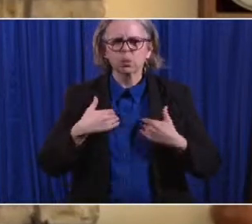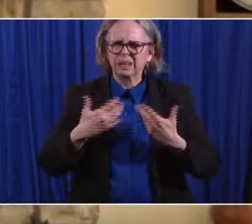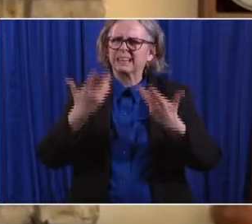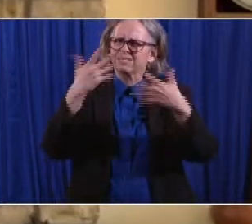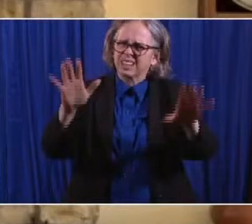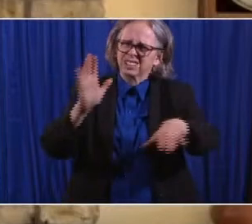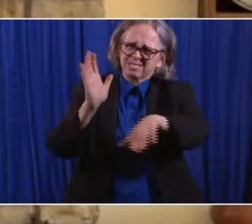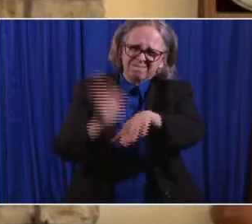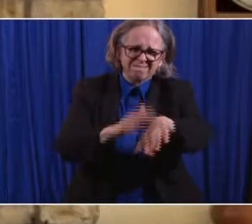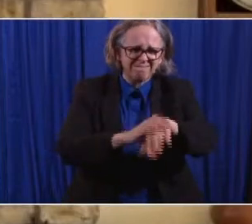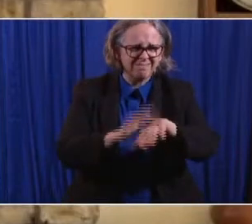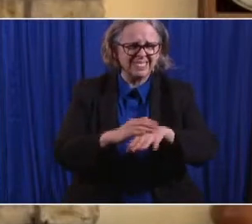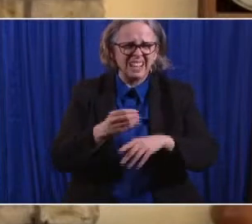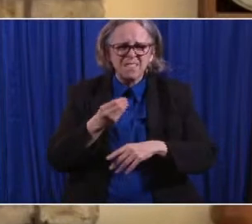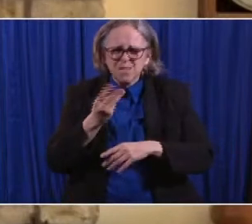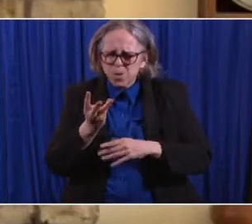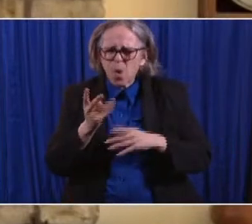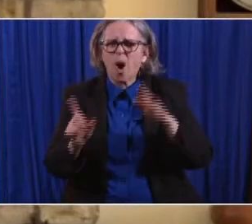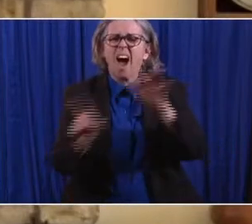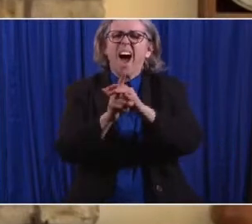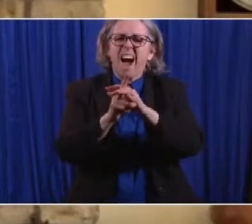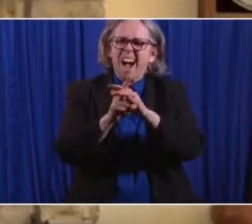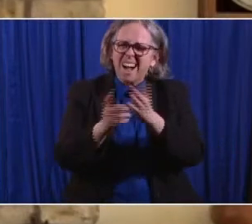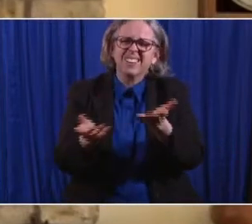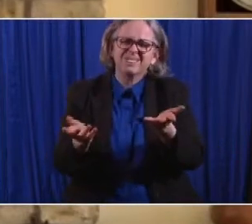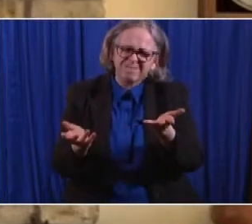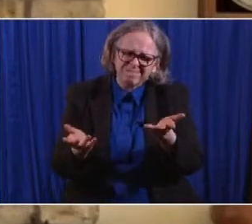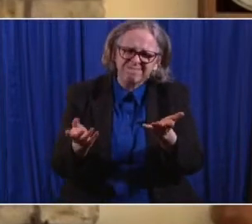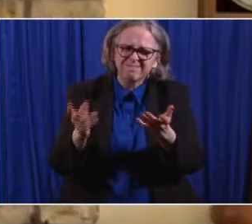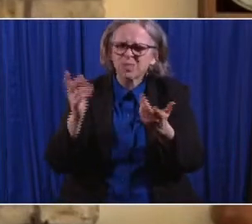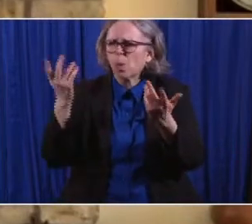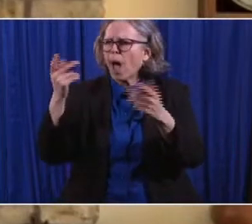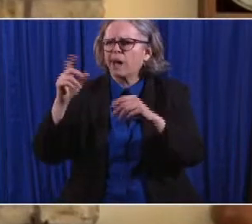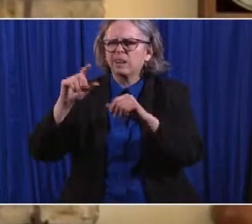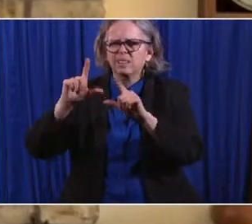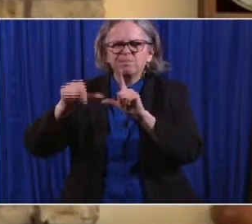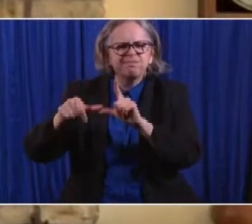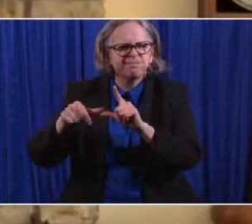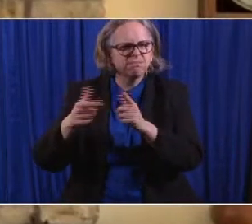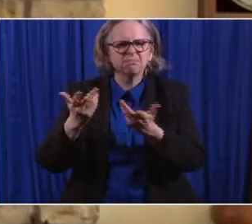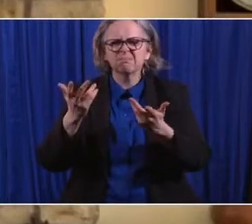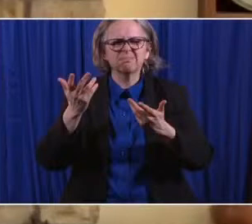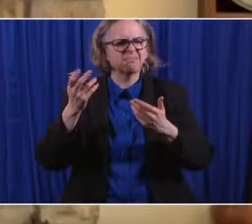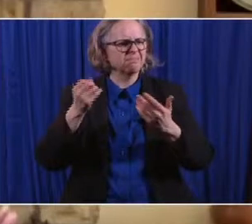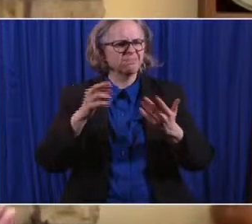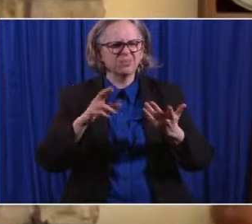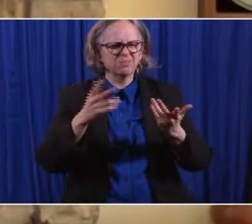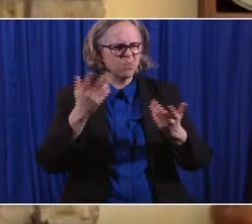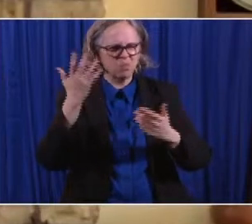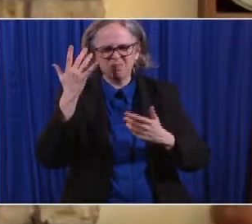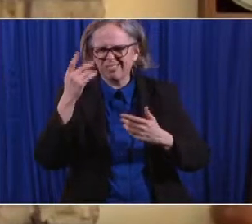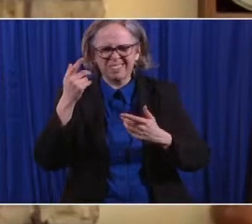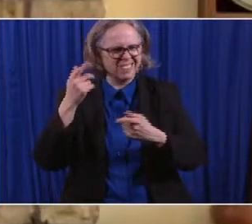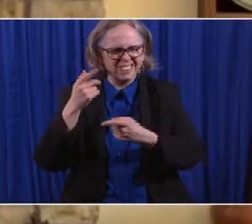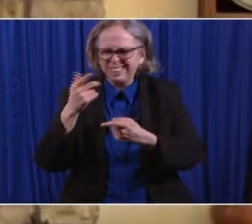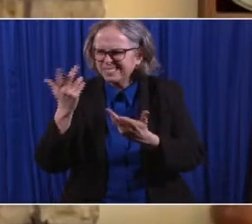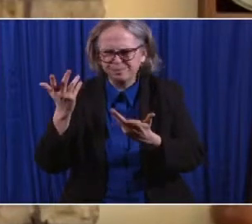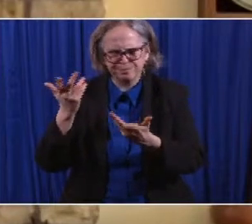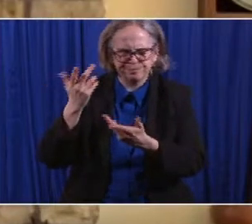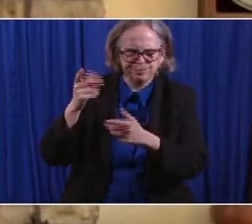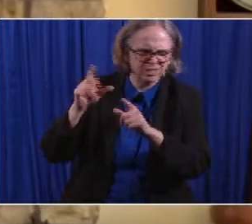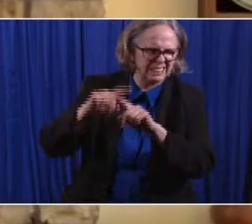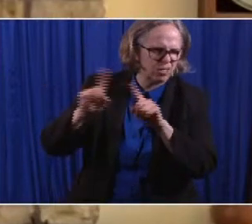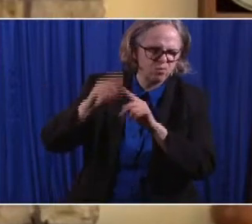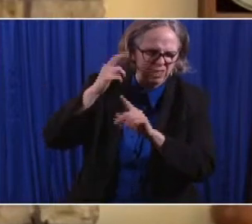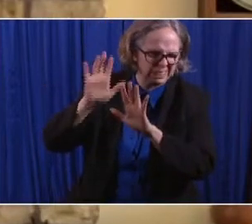sad cases where it expired. There was a reason that happened. It wasn't good, but